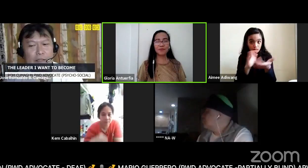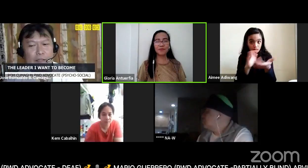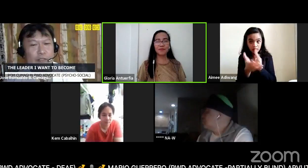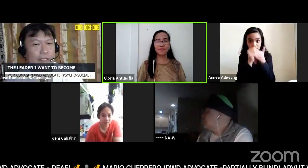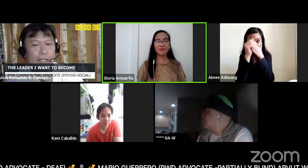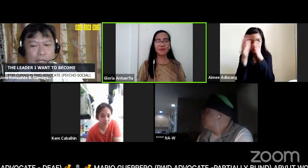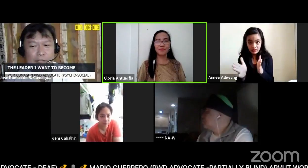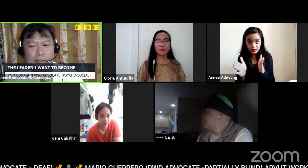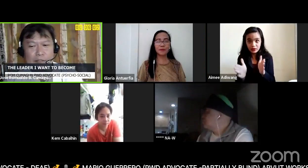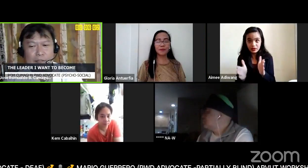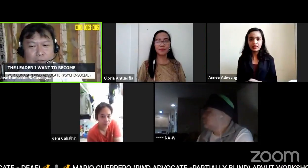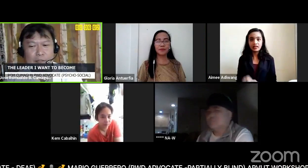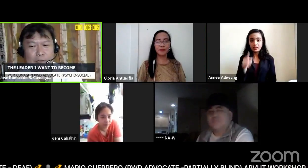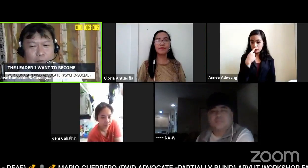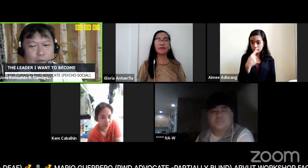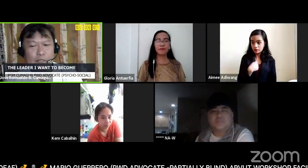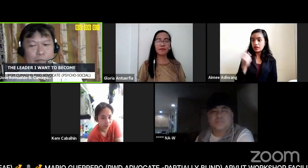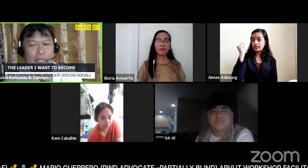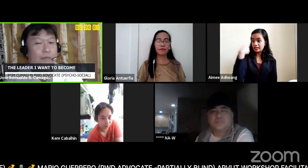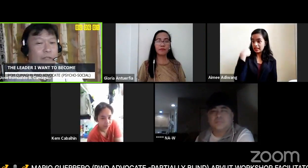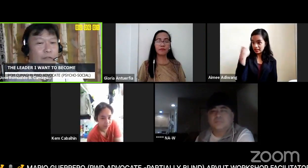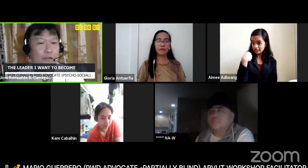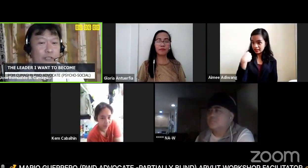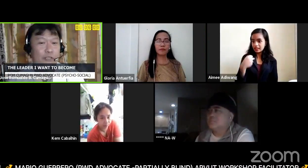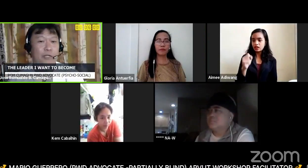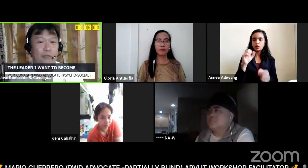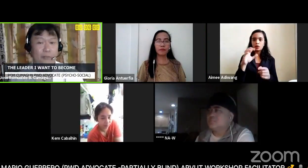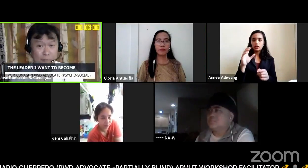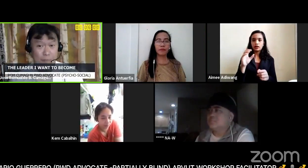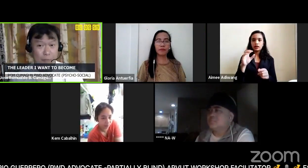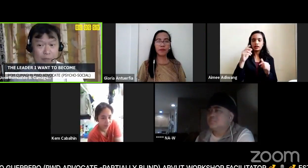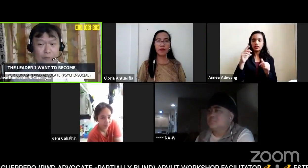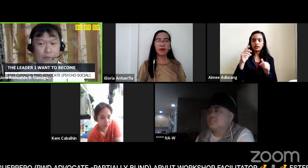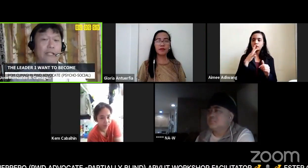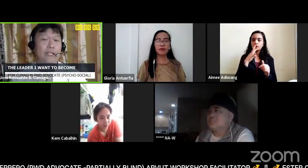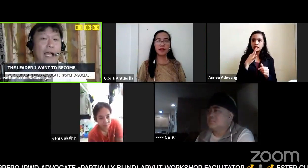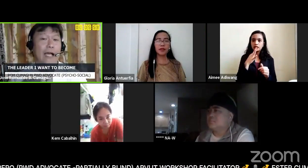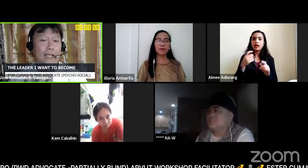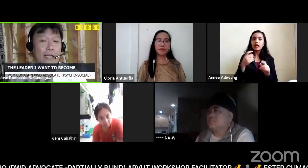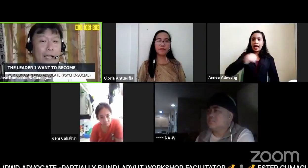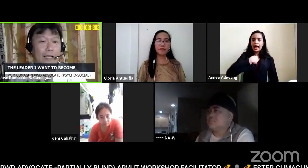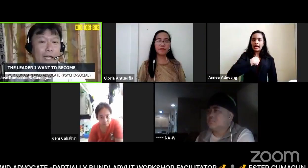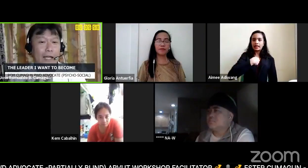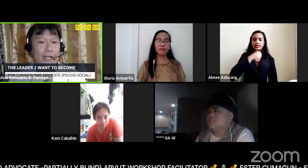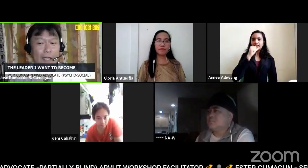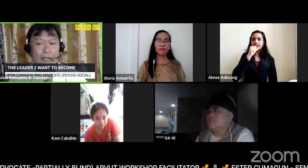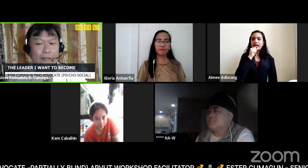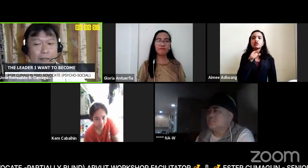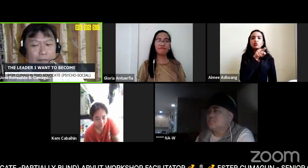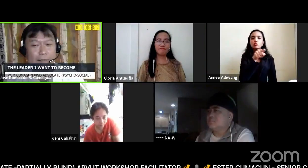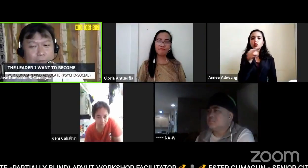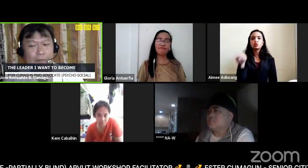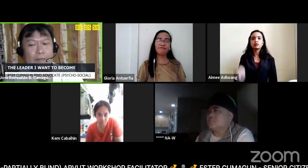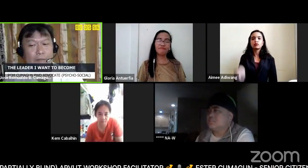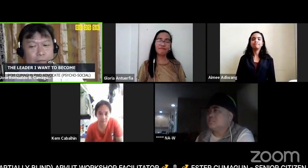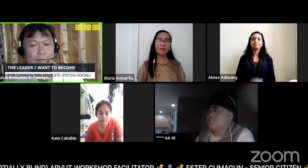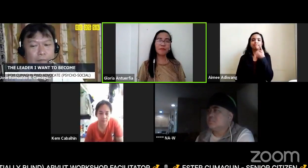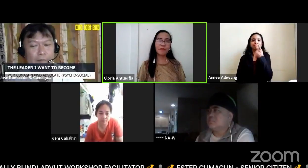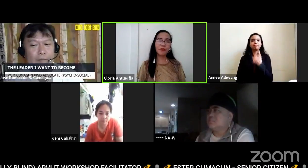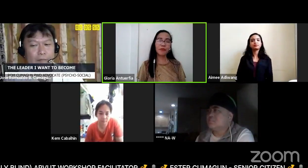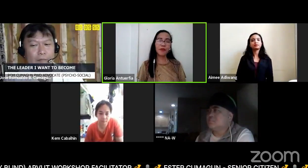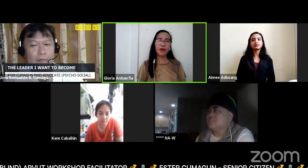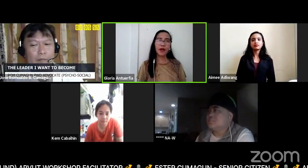leader? You said yes. So speak from the first person point of view, meaning I.